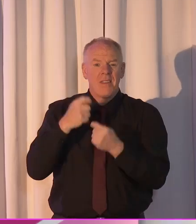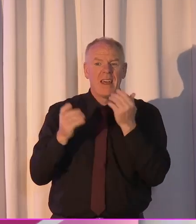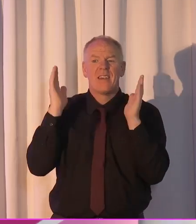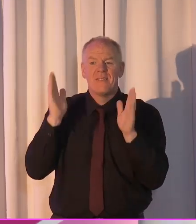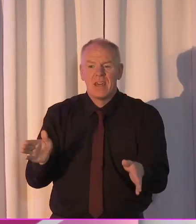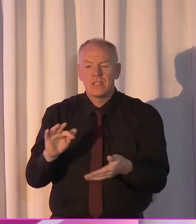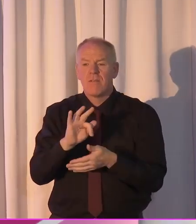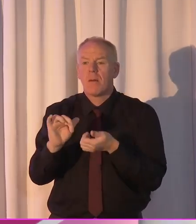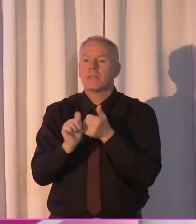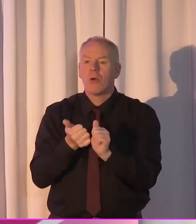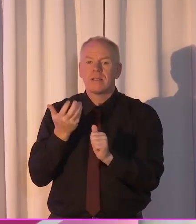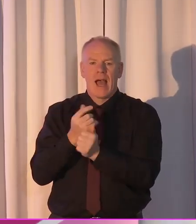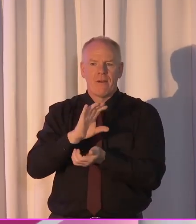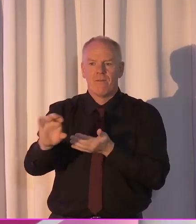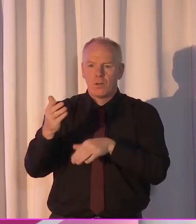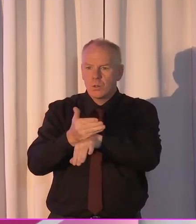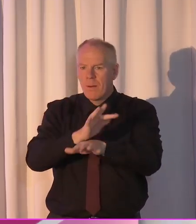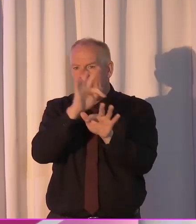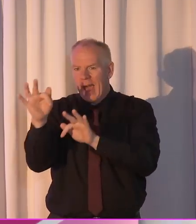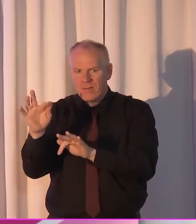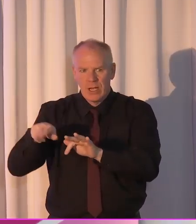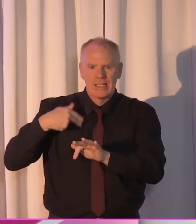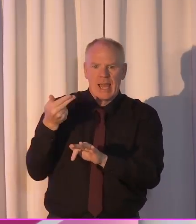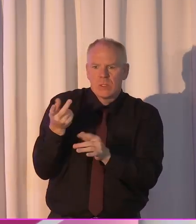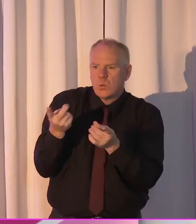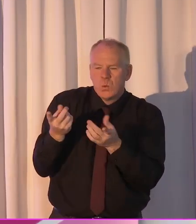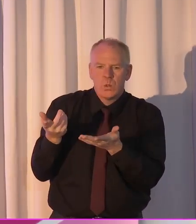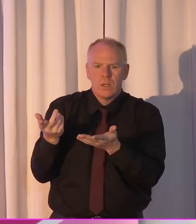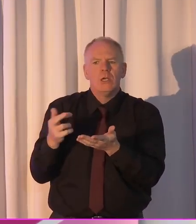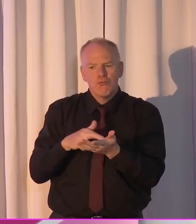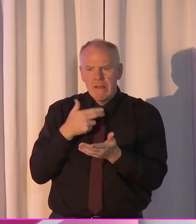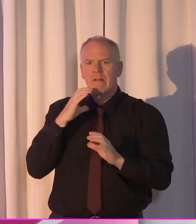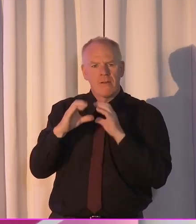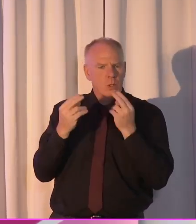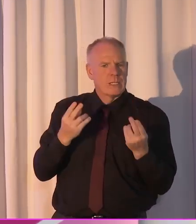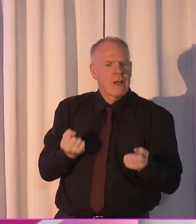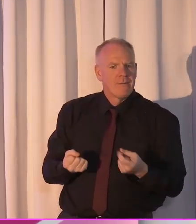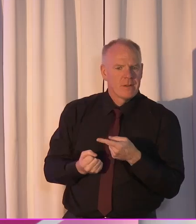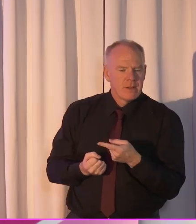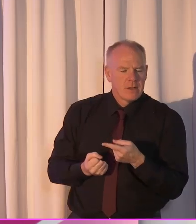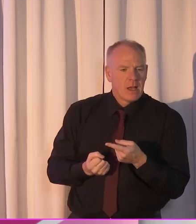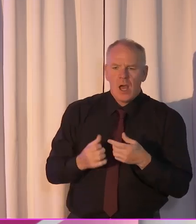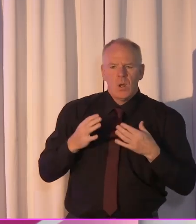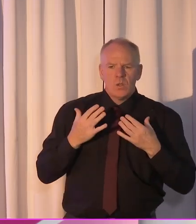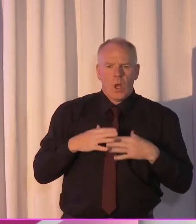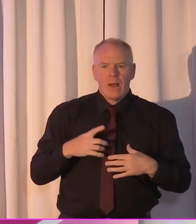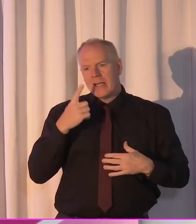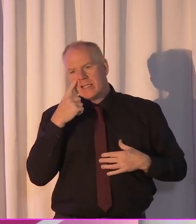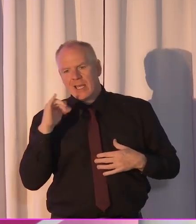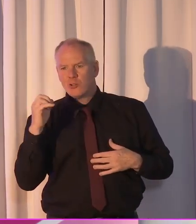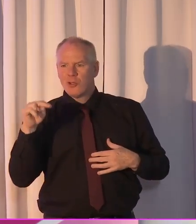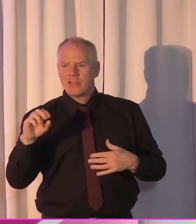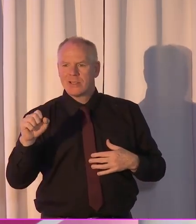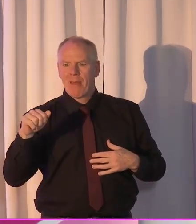sport, that they are funded into employment or their next segues. They're real conversations. I don't want to just see Jason